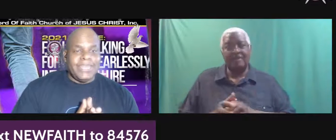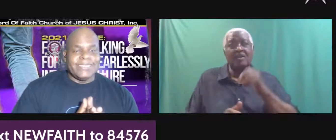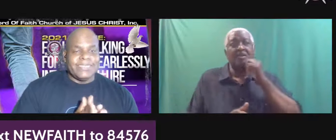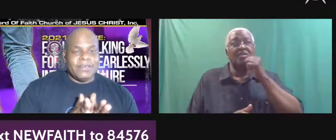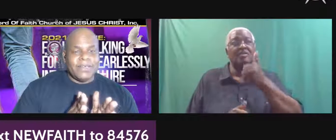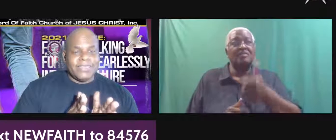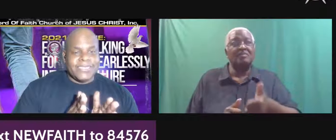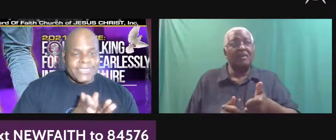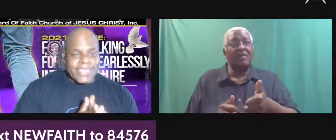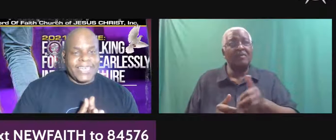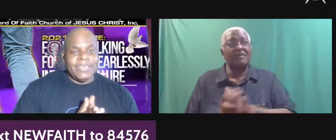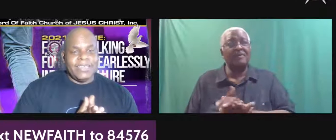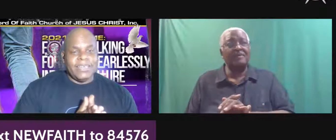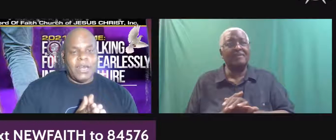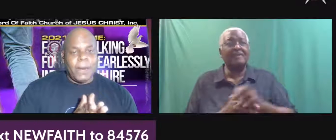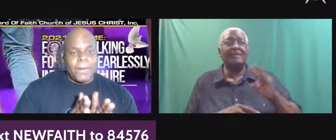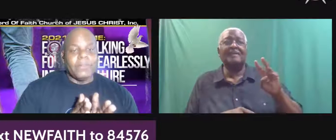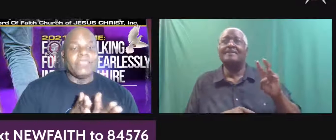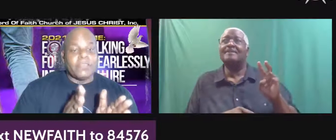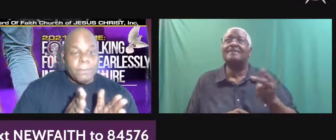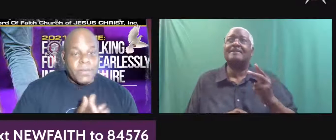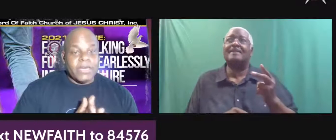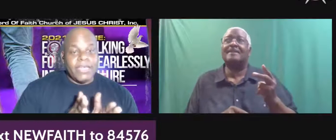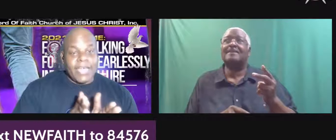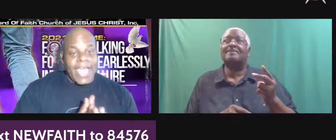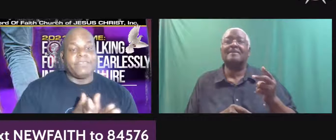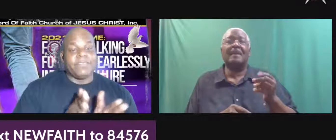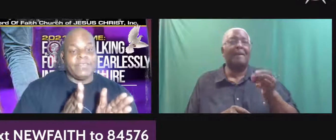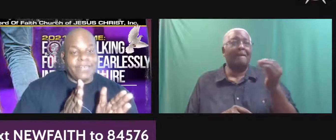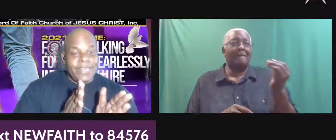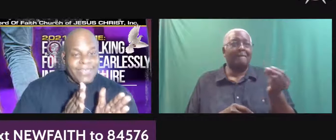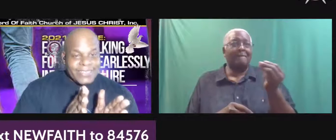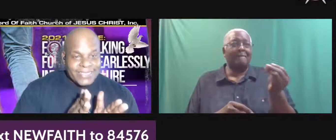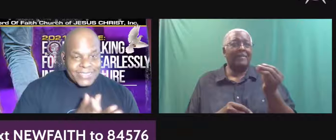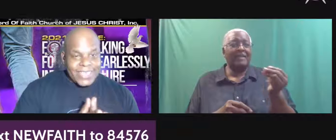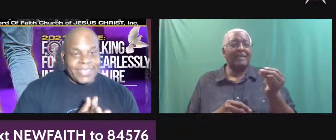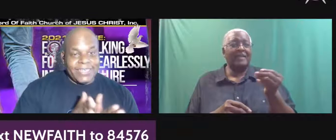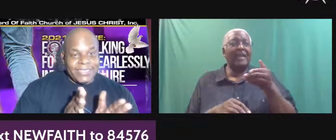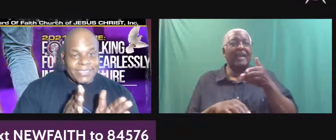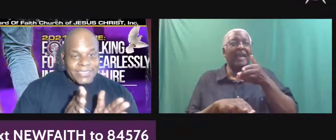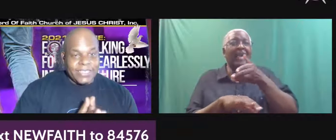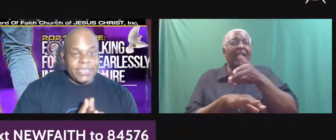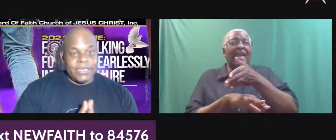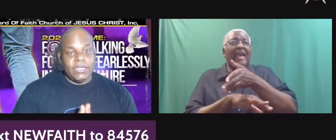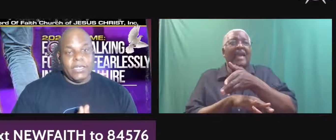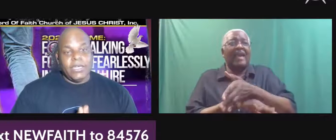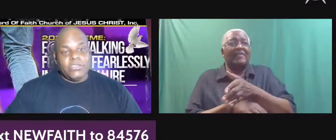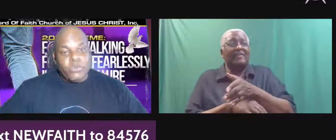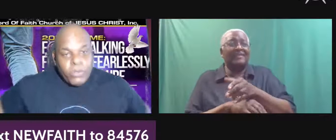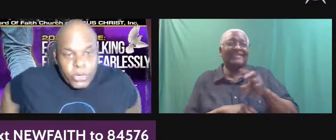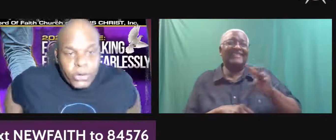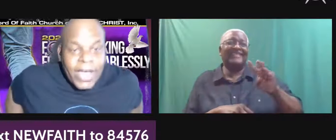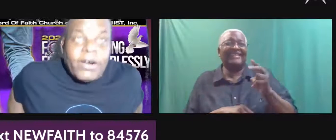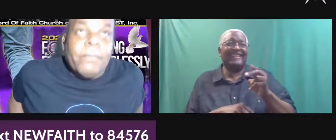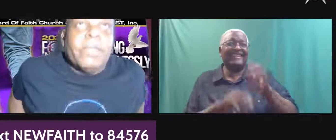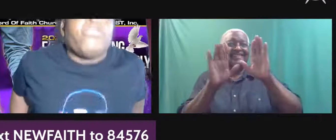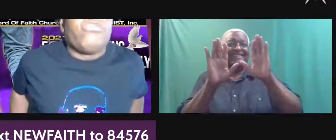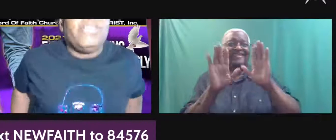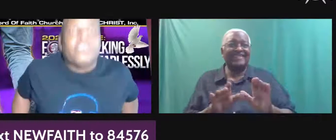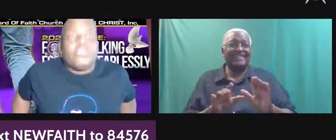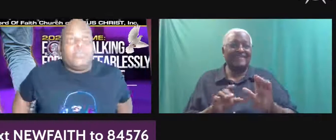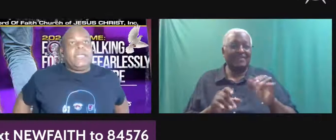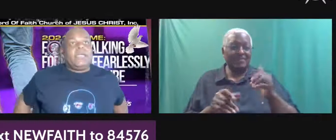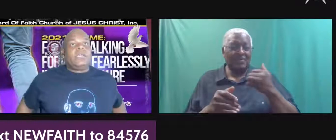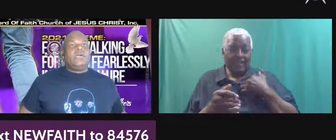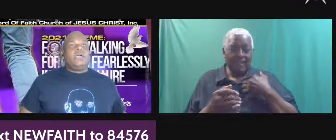Tomorrow is the second, this is the Monday after the second Sunday. So we will have our